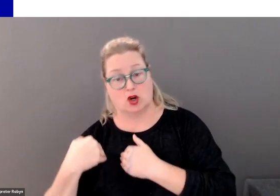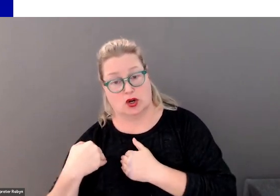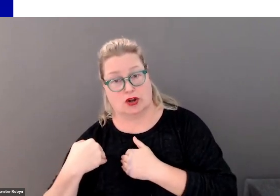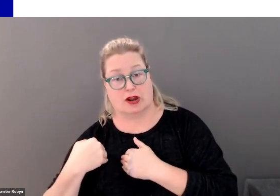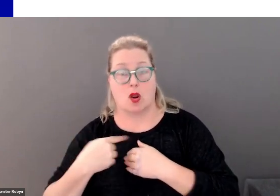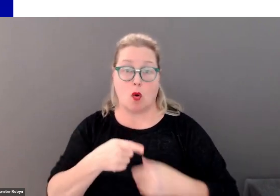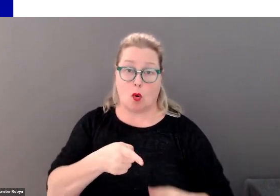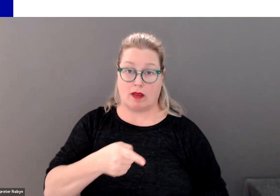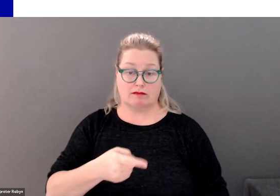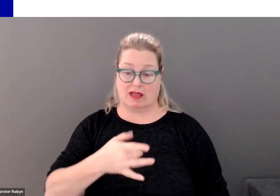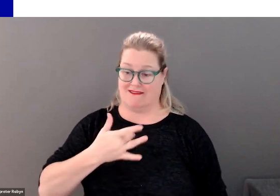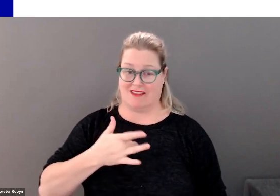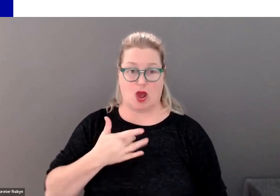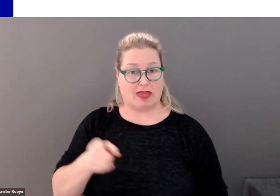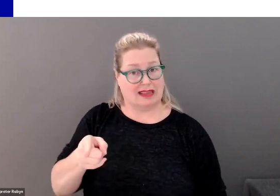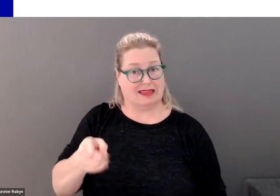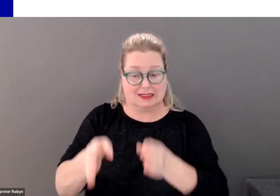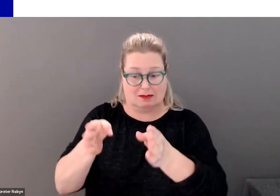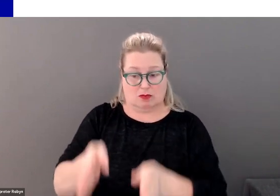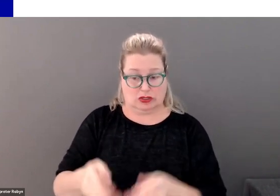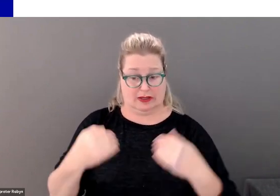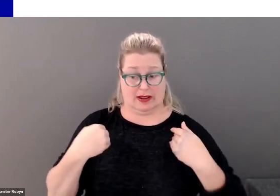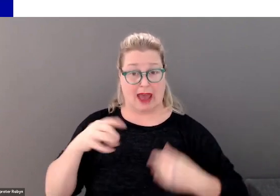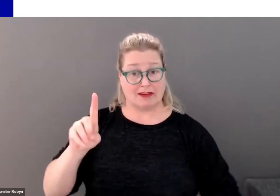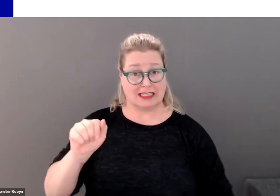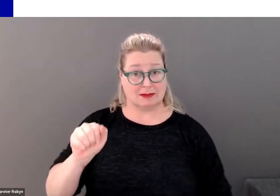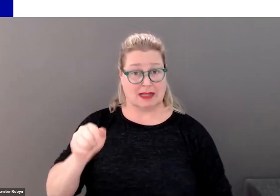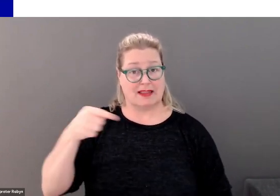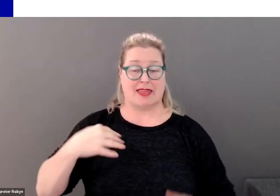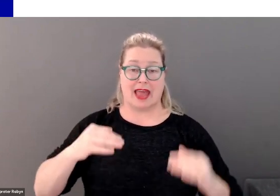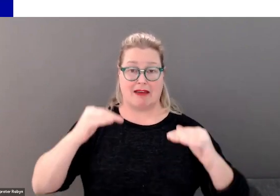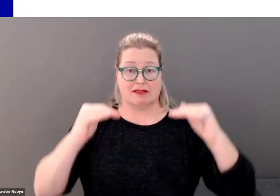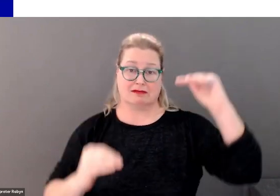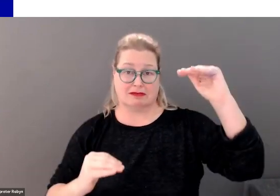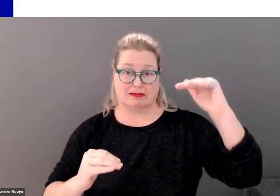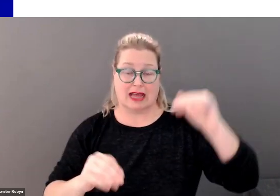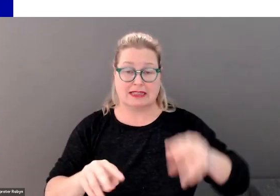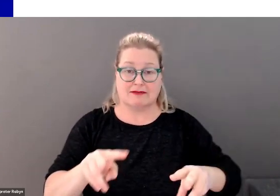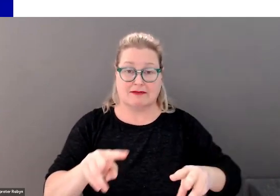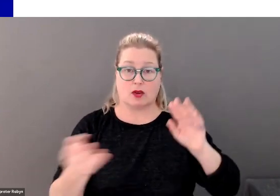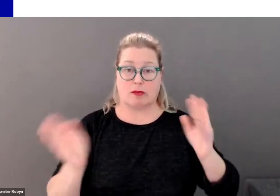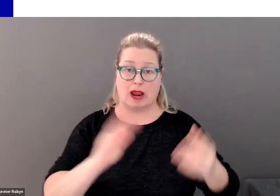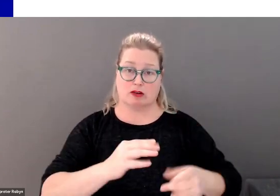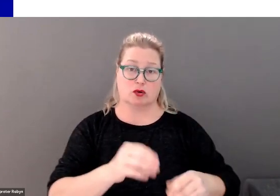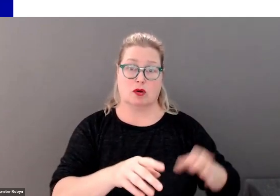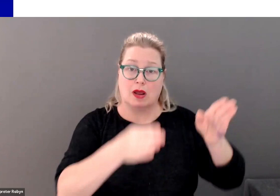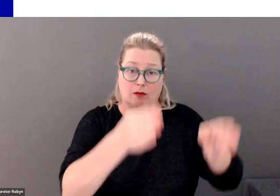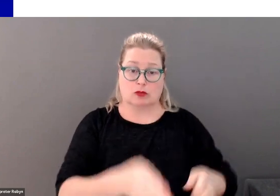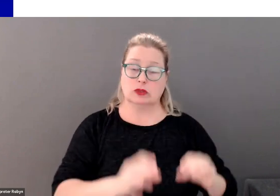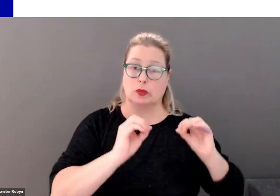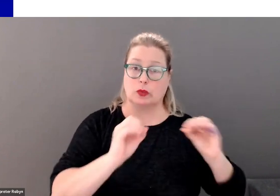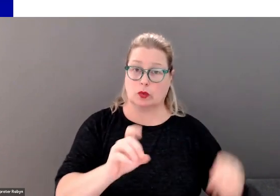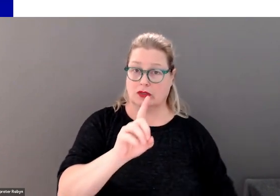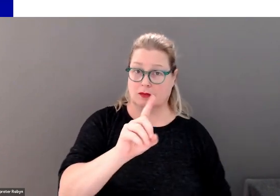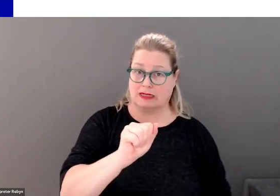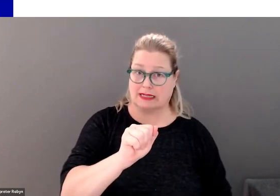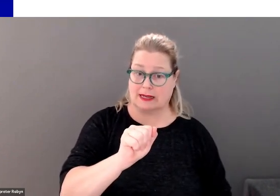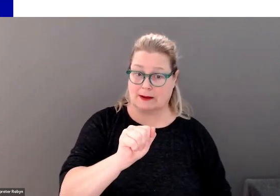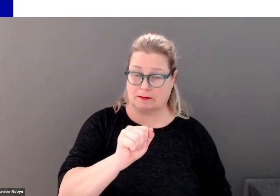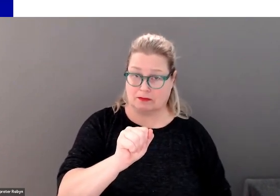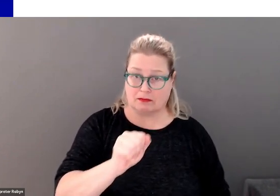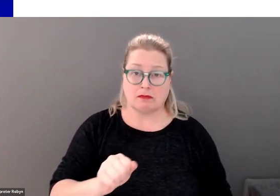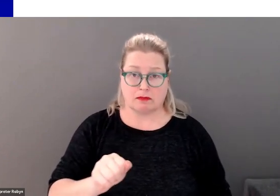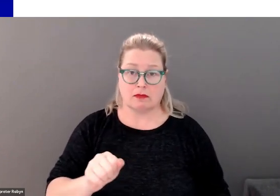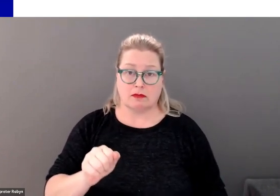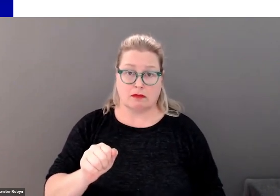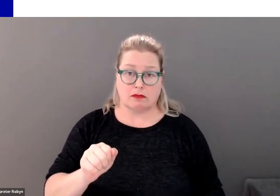that a patient with a disability has less value than a person without a disability, and the life of a patient with a disability has less value than the